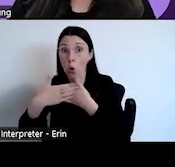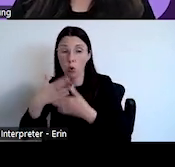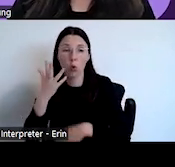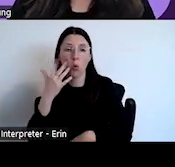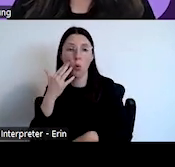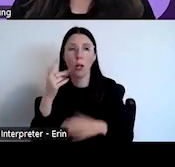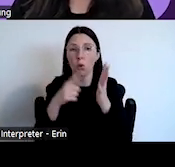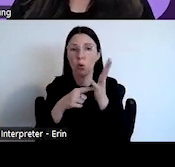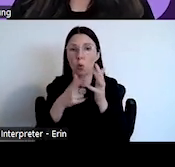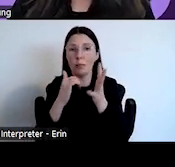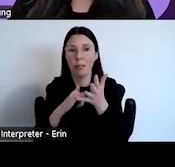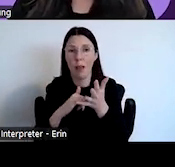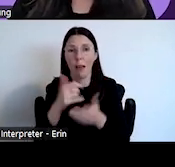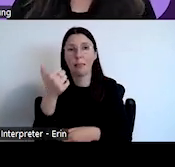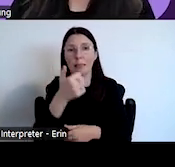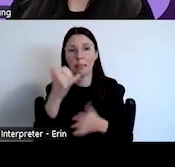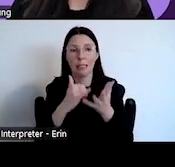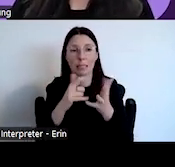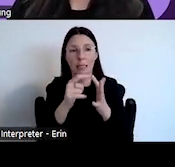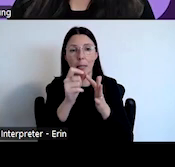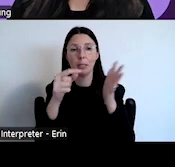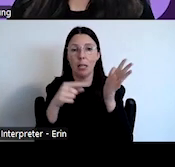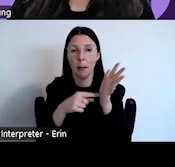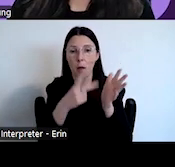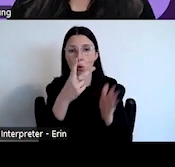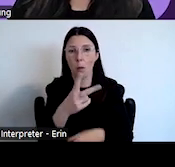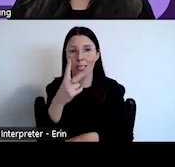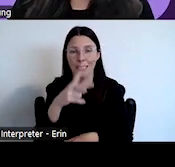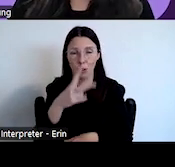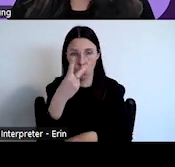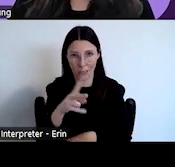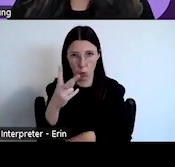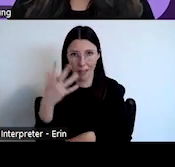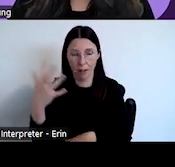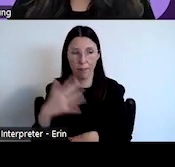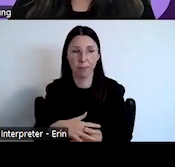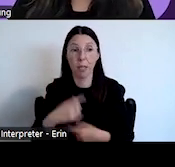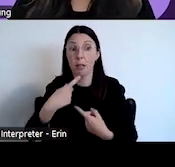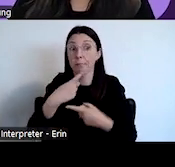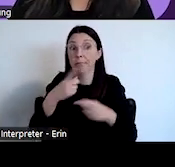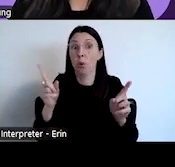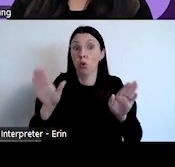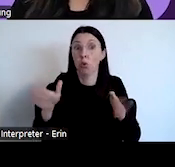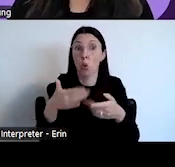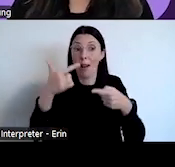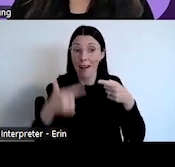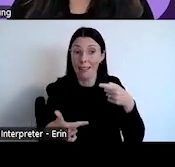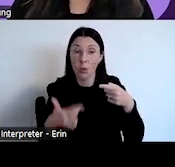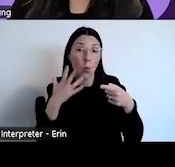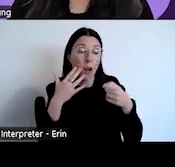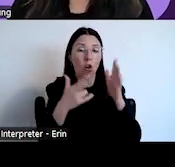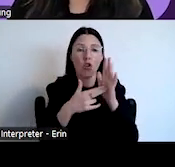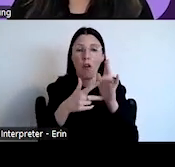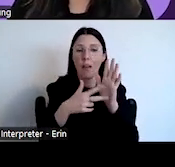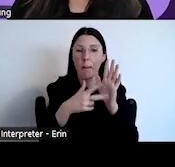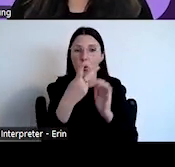16th of September 2025. Shortlist will be announced in November 2025 and the award ceremony will